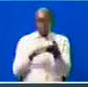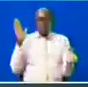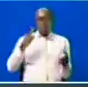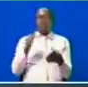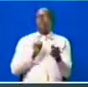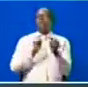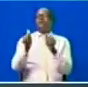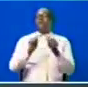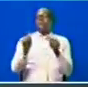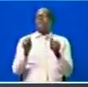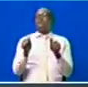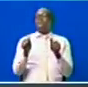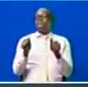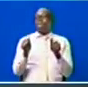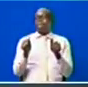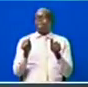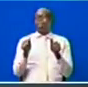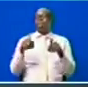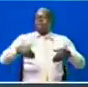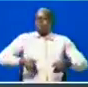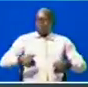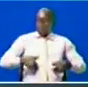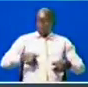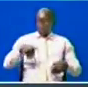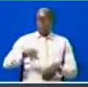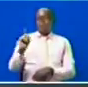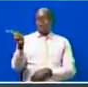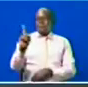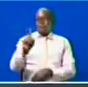sports and recreational facilities for the youth in Nairobi.